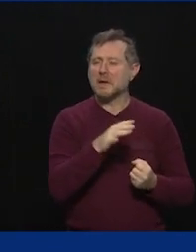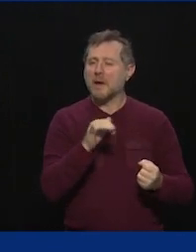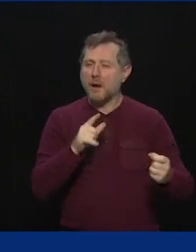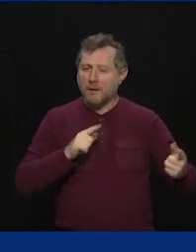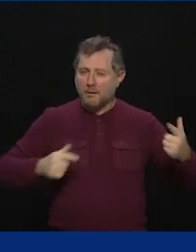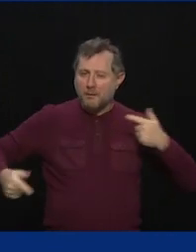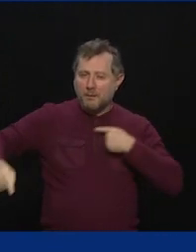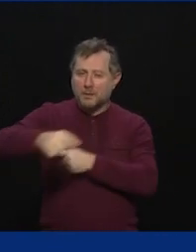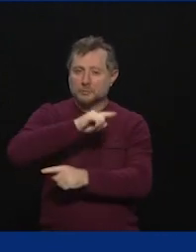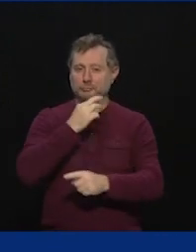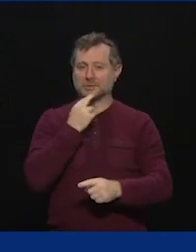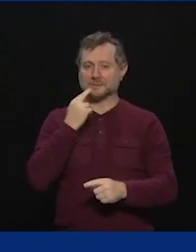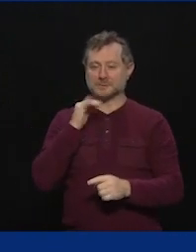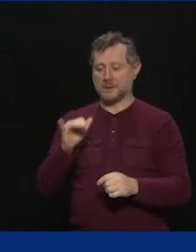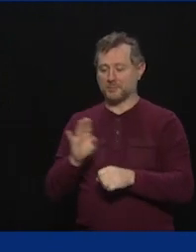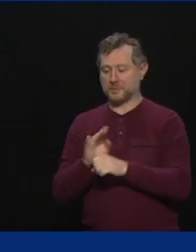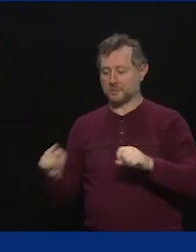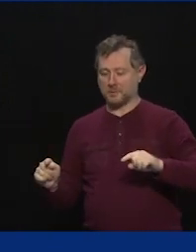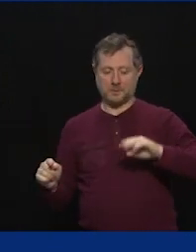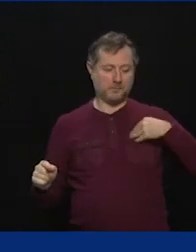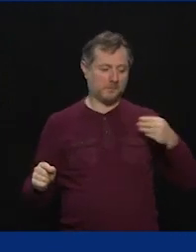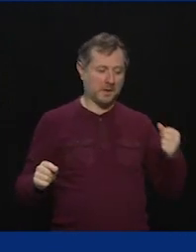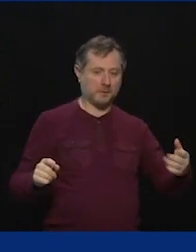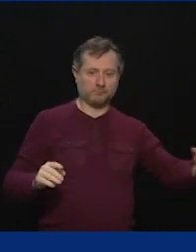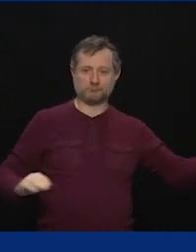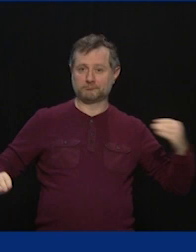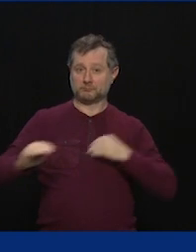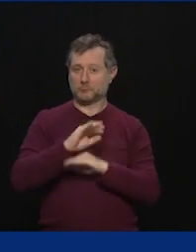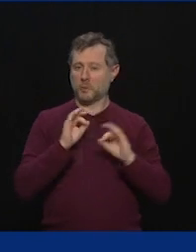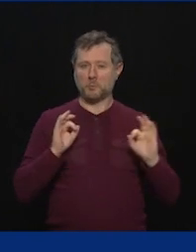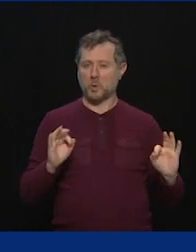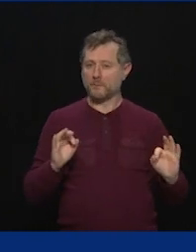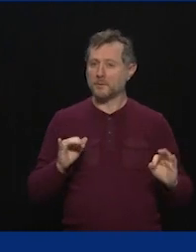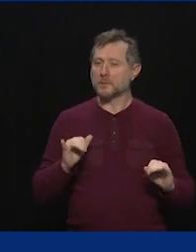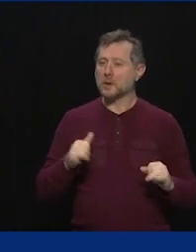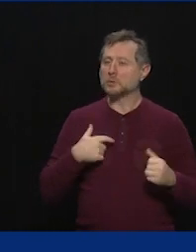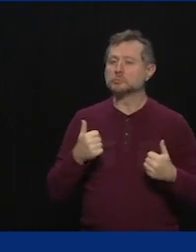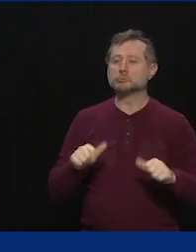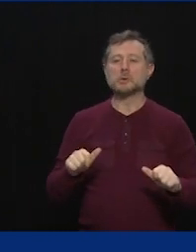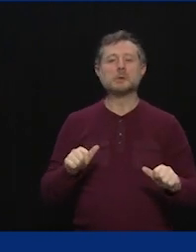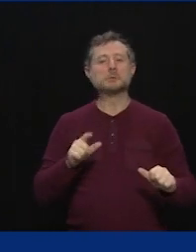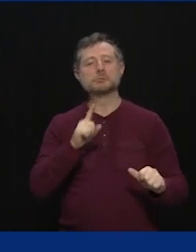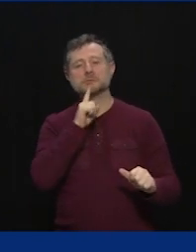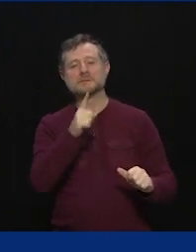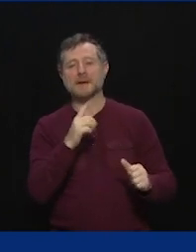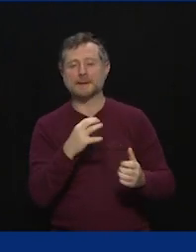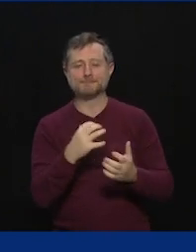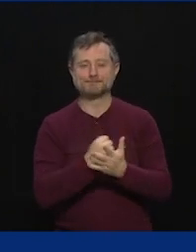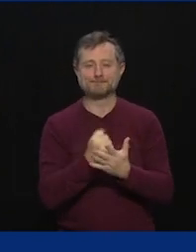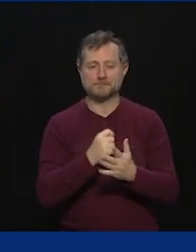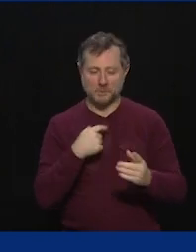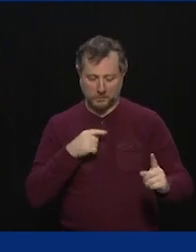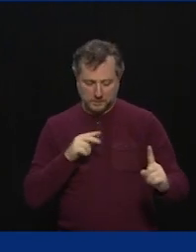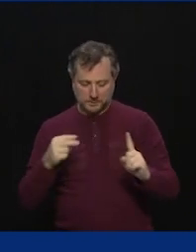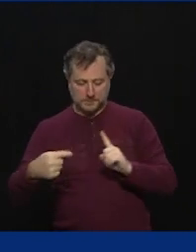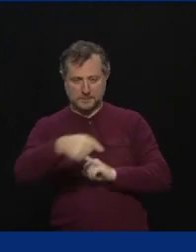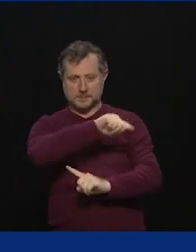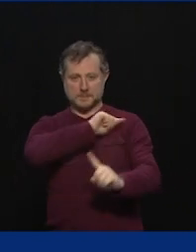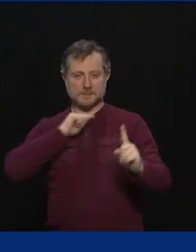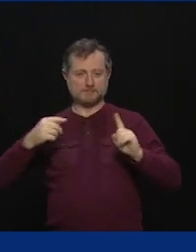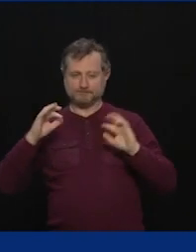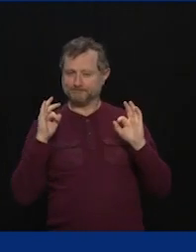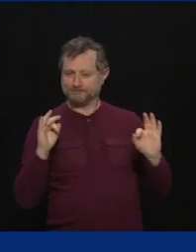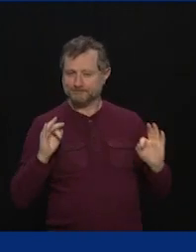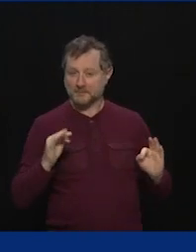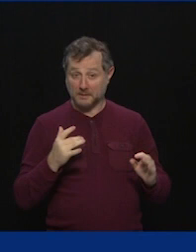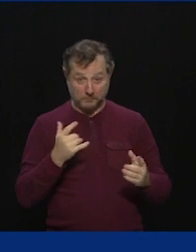very excited about this, but we're just trying to hit this from so many different angles, and it's been a long haul, and we're getting as great. If you have any ideas, let